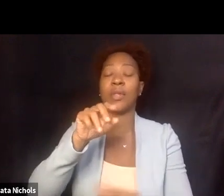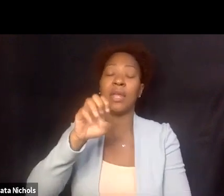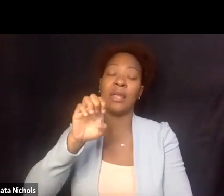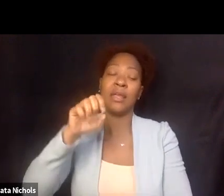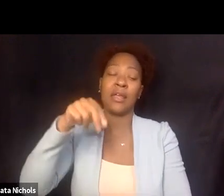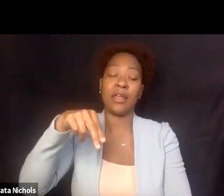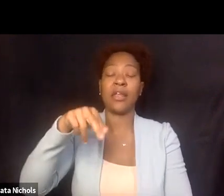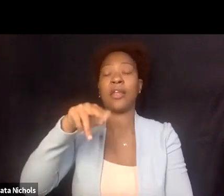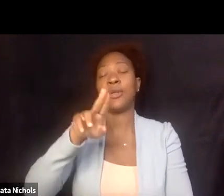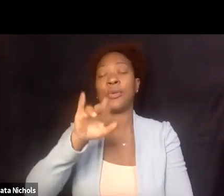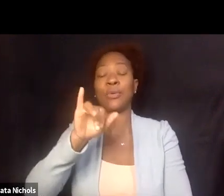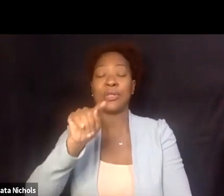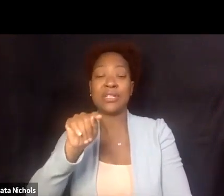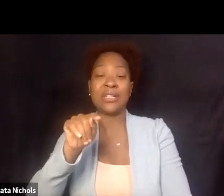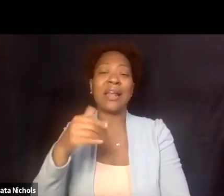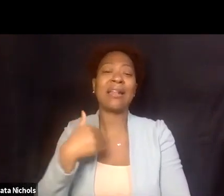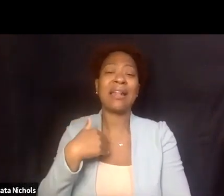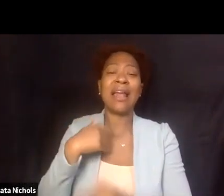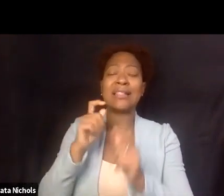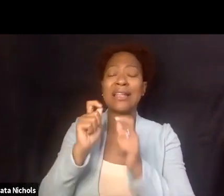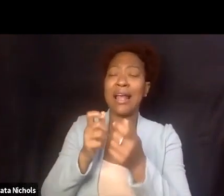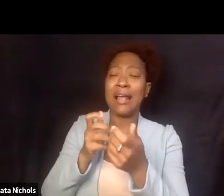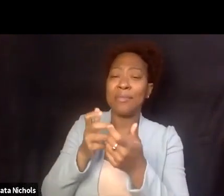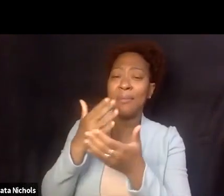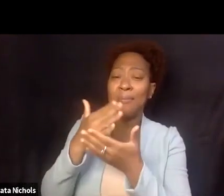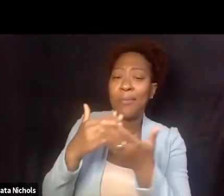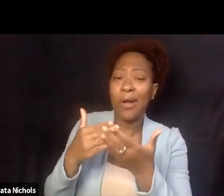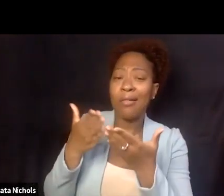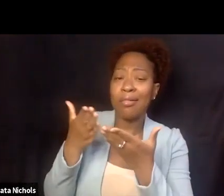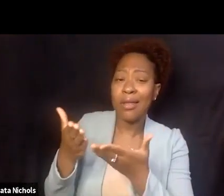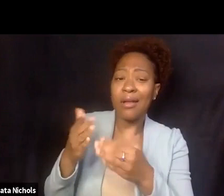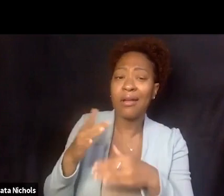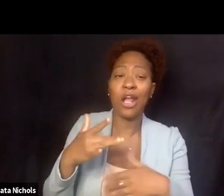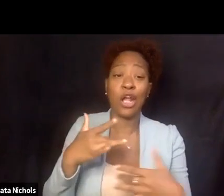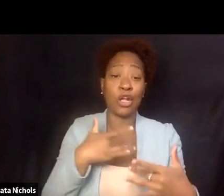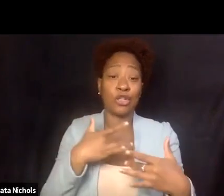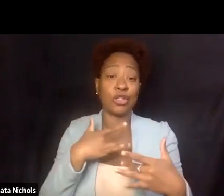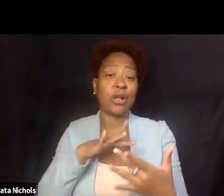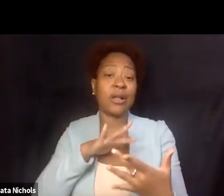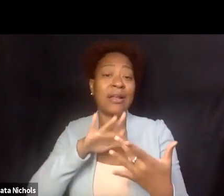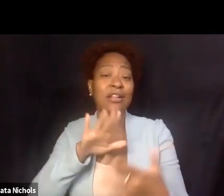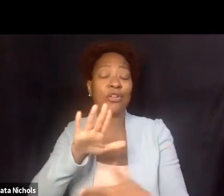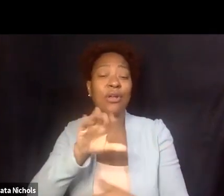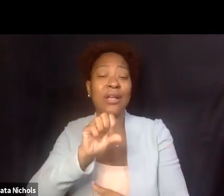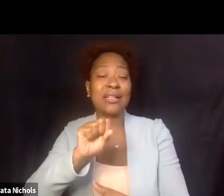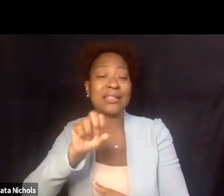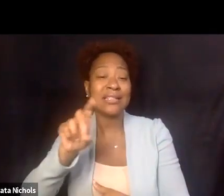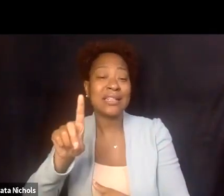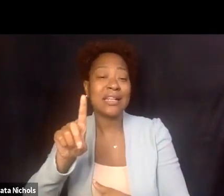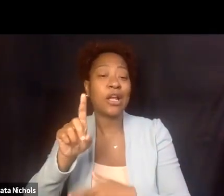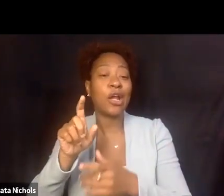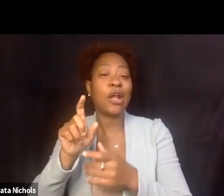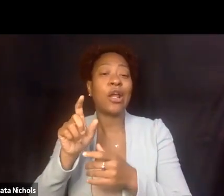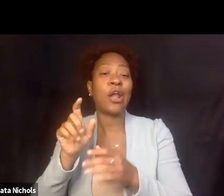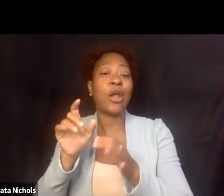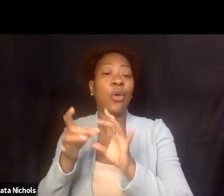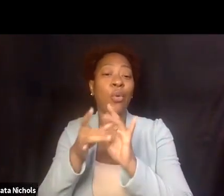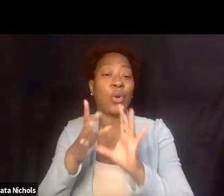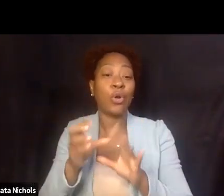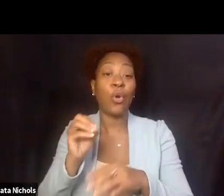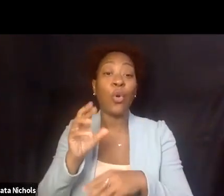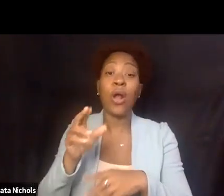piece mentioned here. Concerns, please contact your SSD coordinator or visit SSD's current student